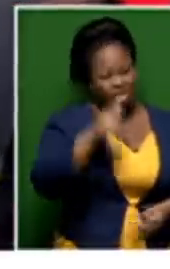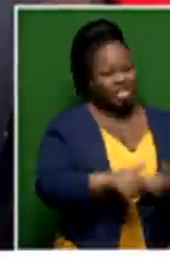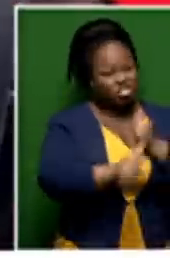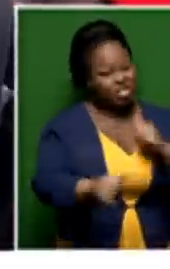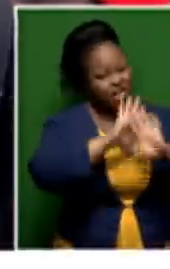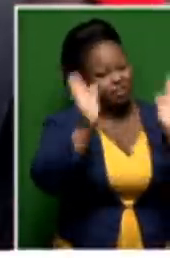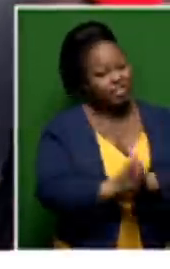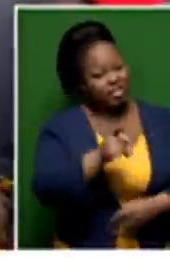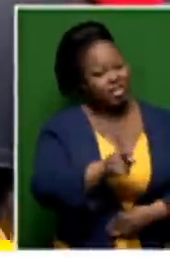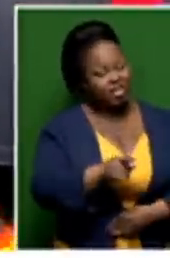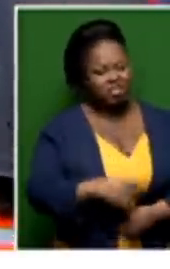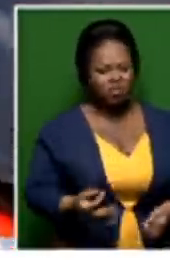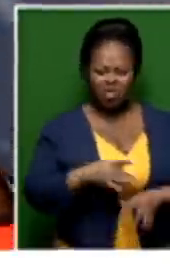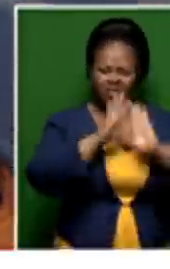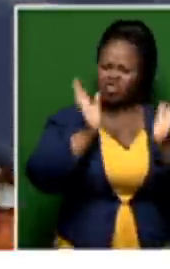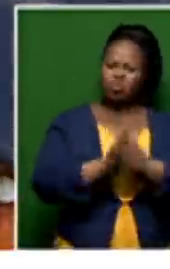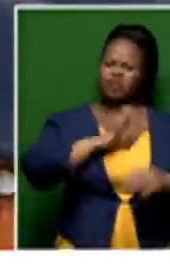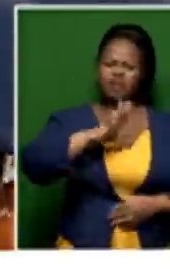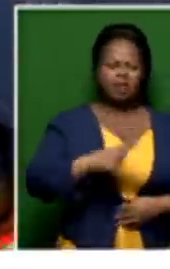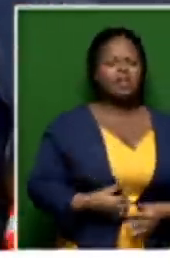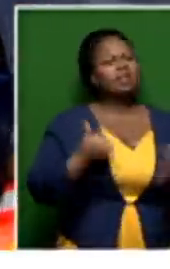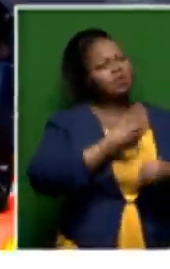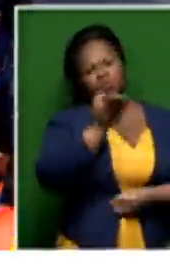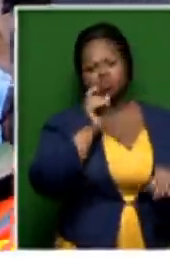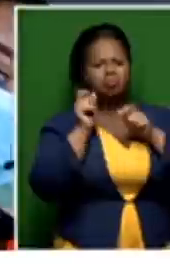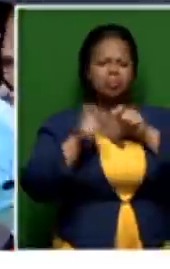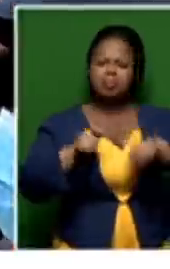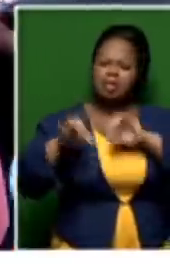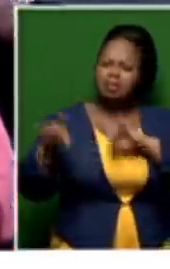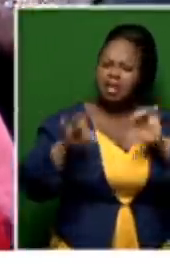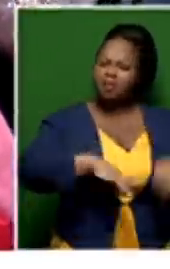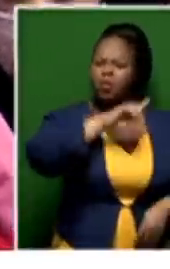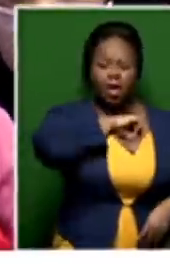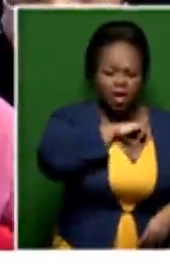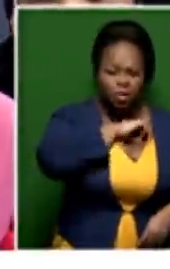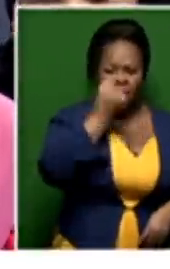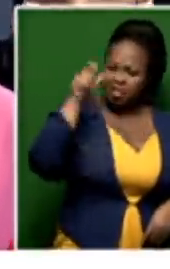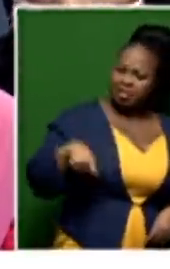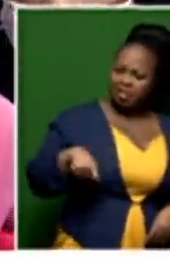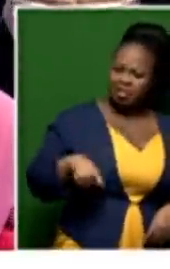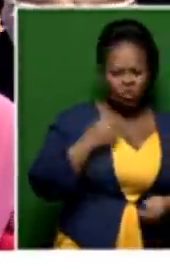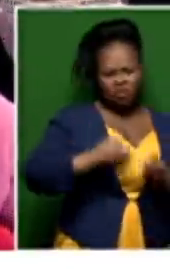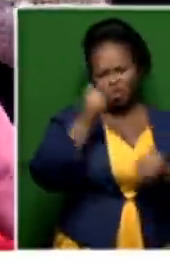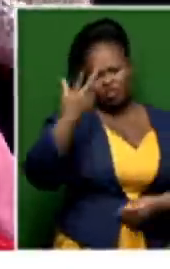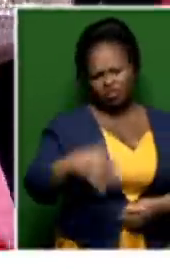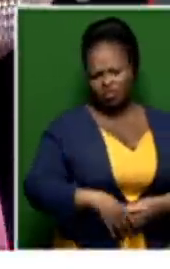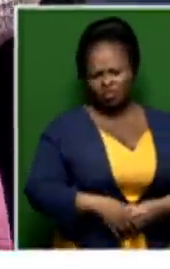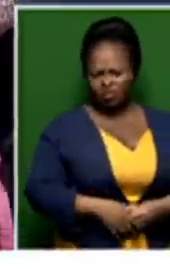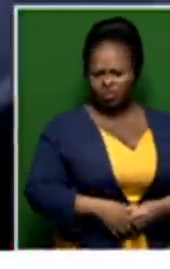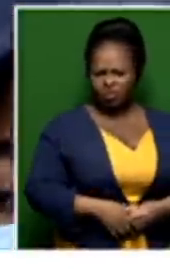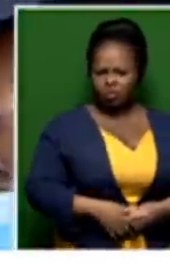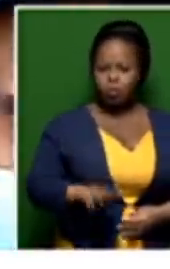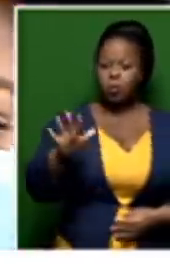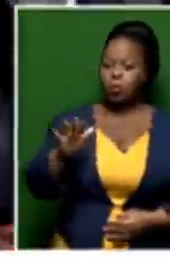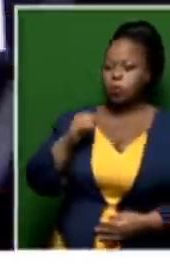and everything, life would have been fine. But now listen, people are suffering now because of what? One person. No, fuck off there. All right, we